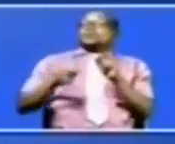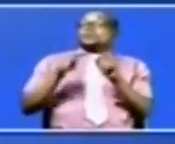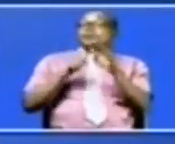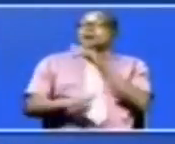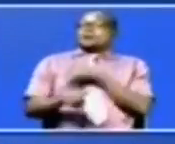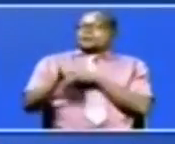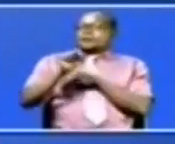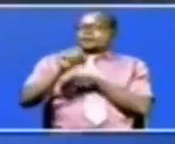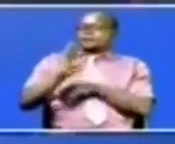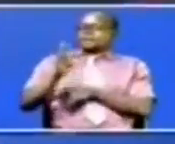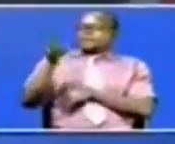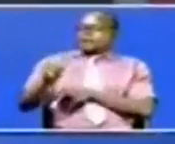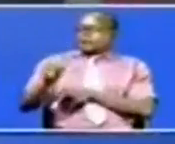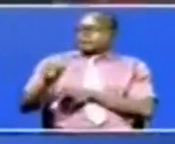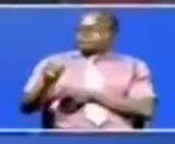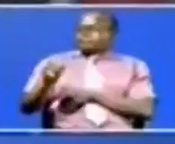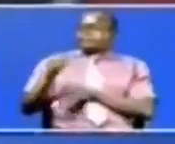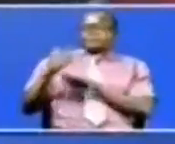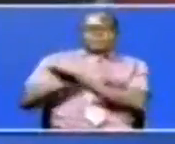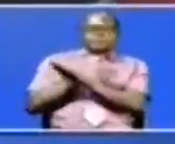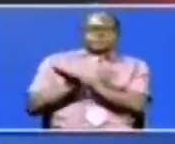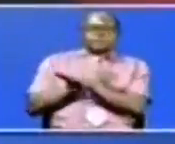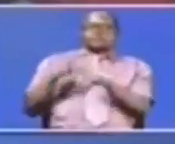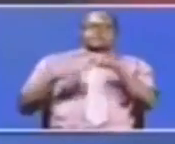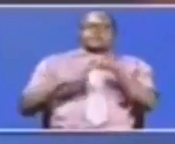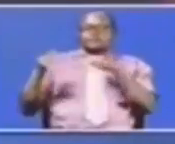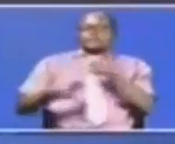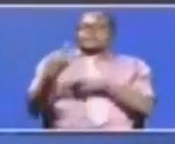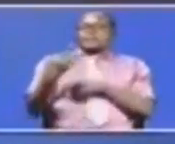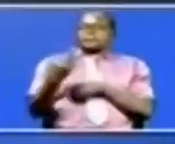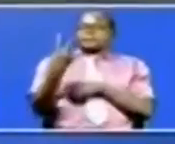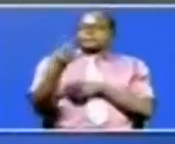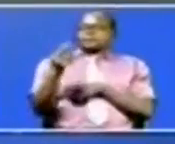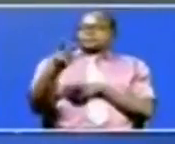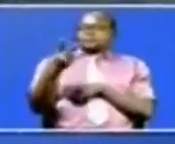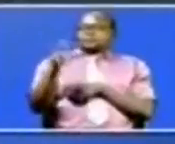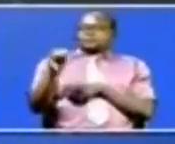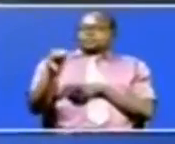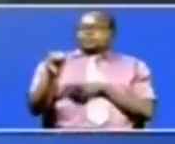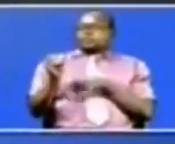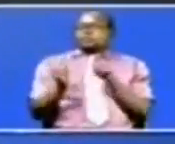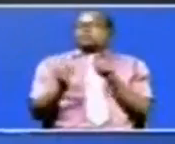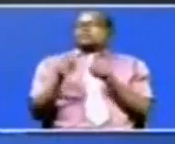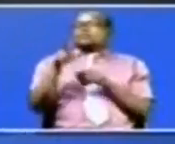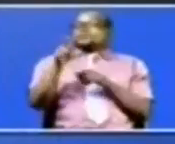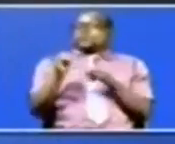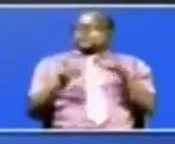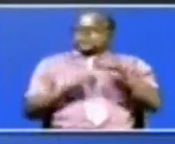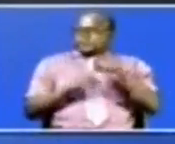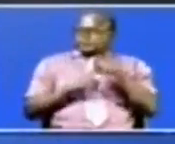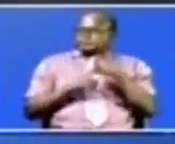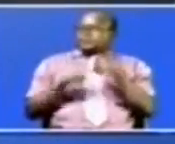SBM Holdings, has been under receivership from the 7th of April 2006. The misfortunes of the